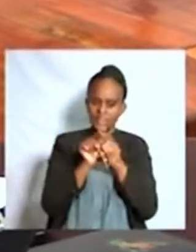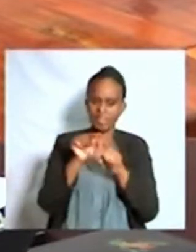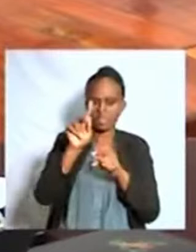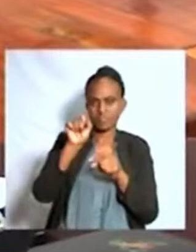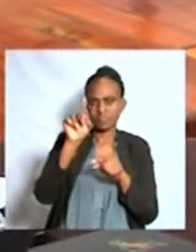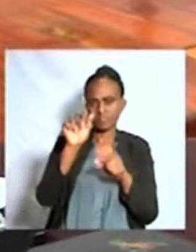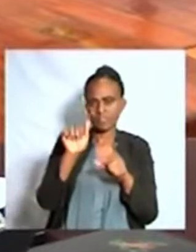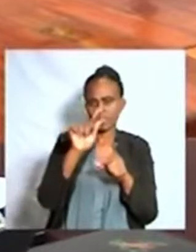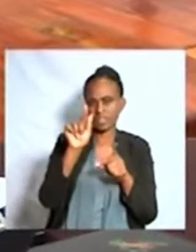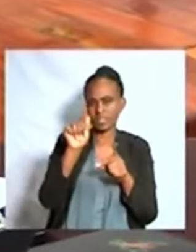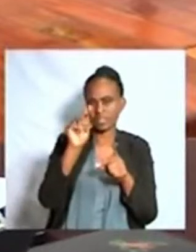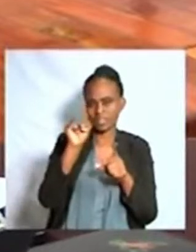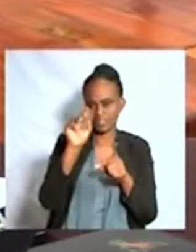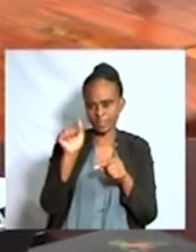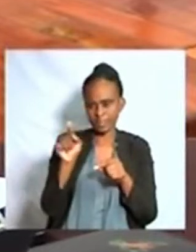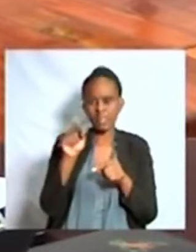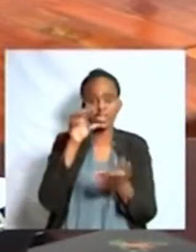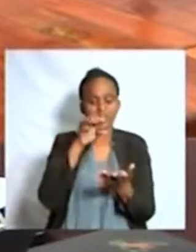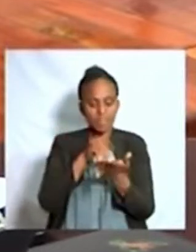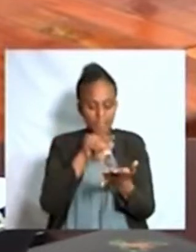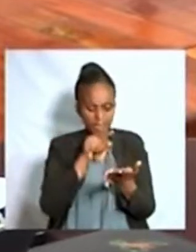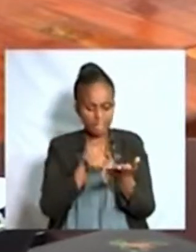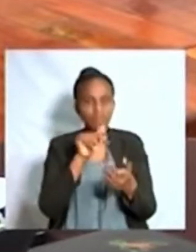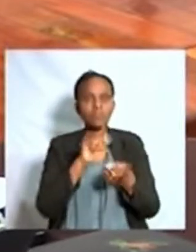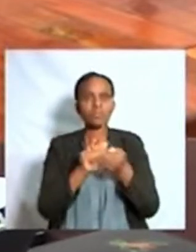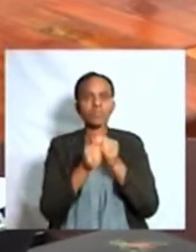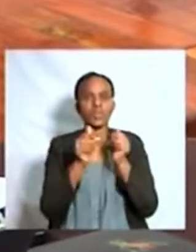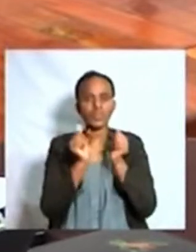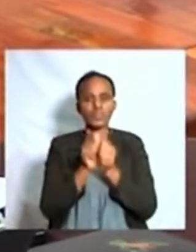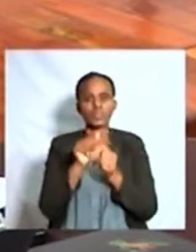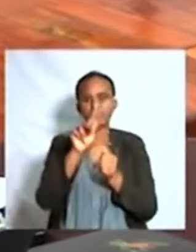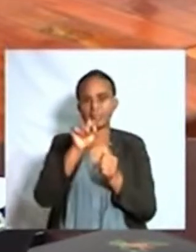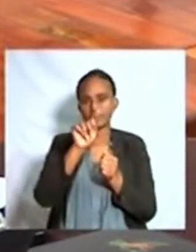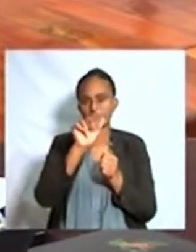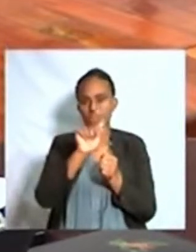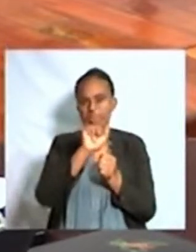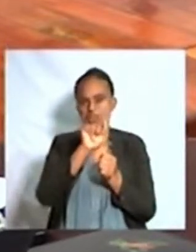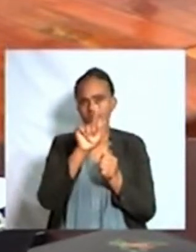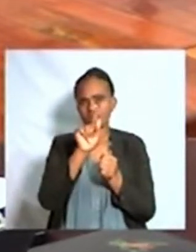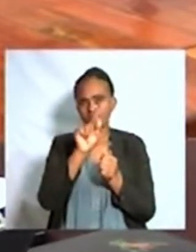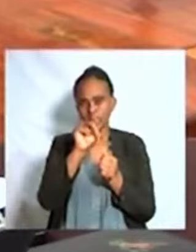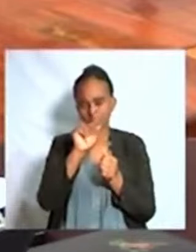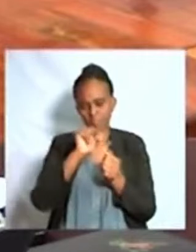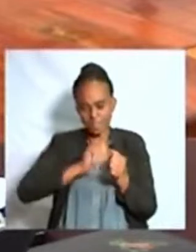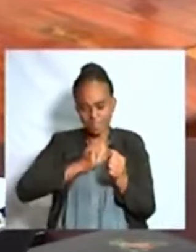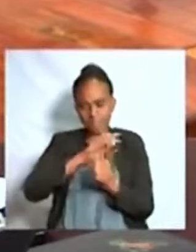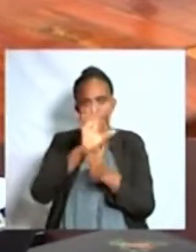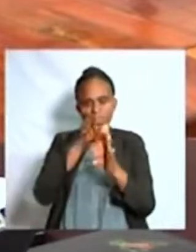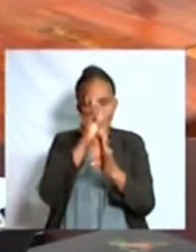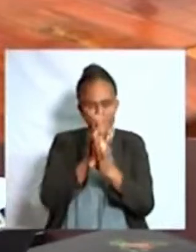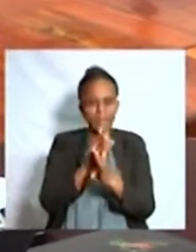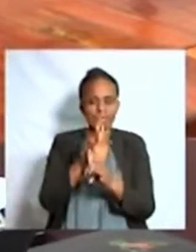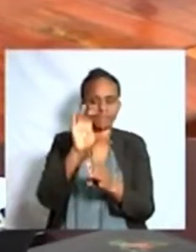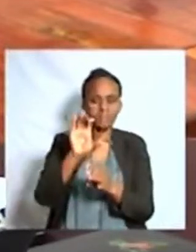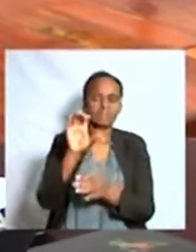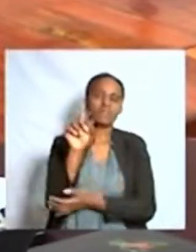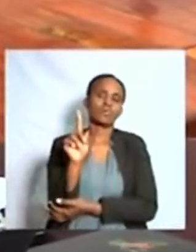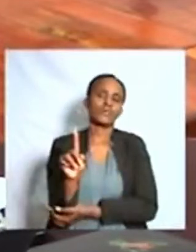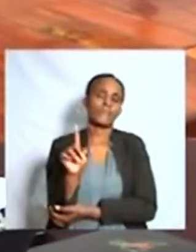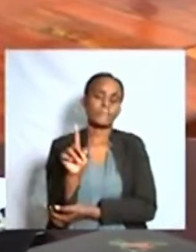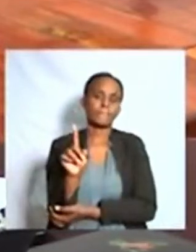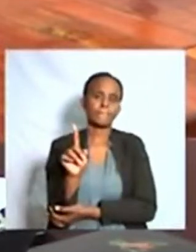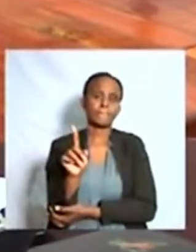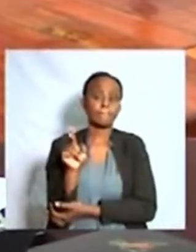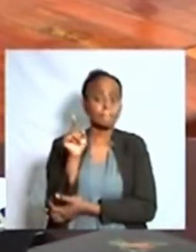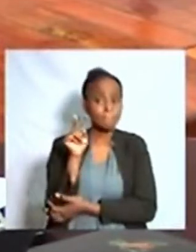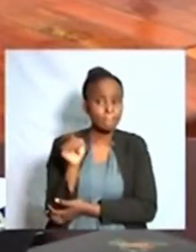over the matter concerning Tazama Pipelines Limited. We wish to refer to Appendix C1. As